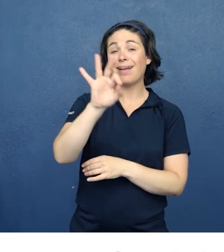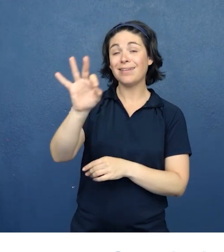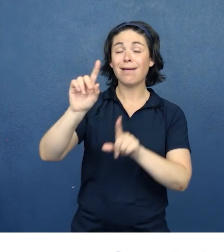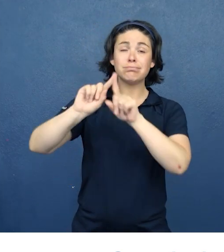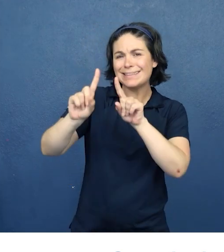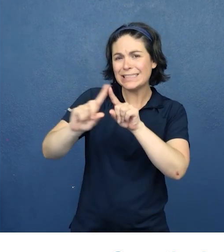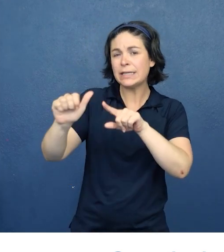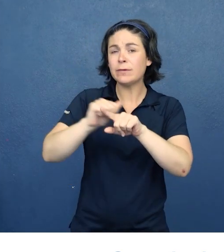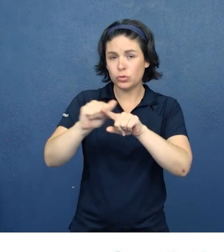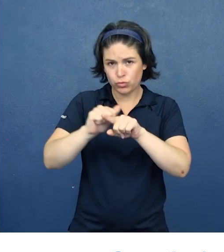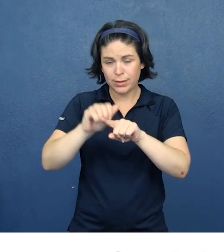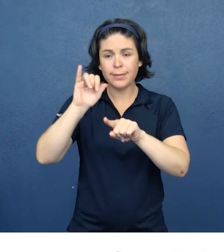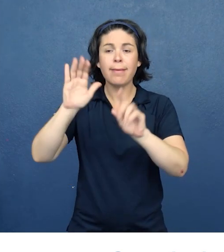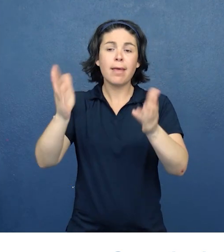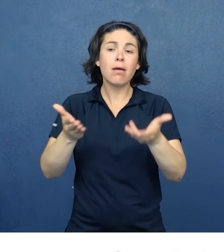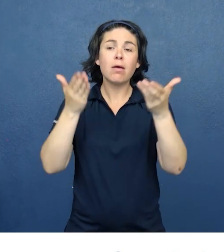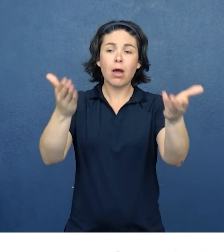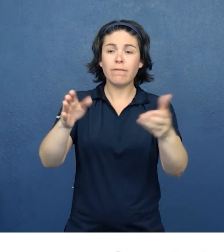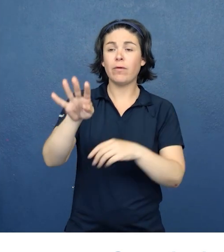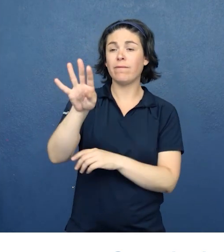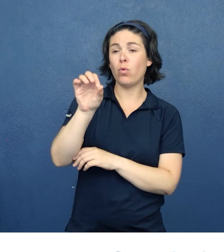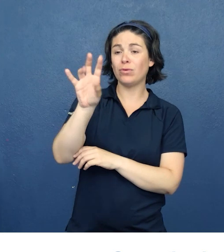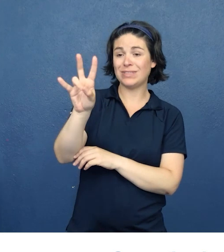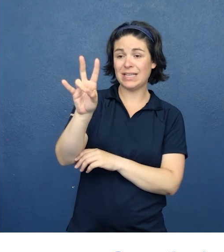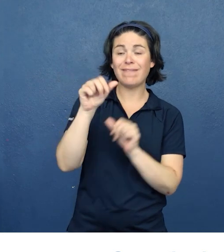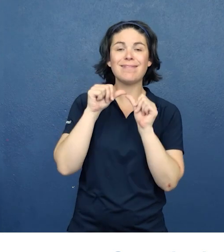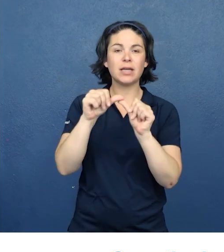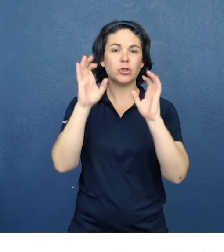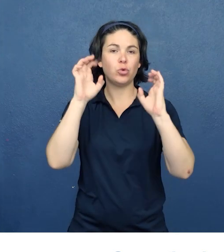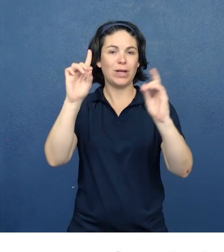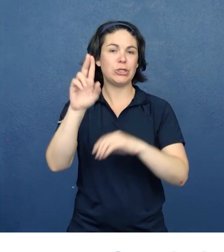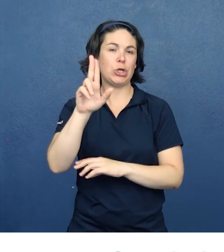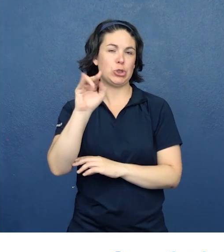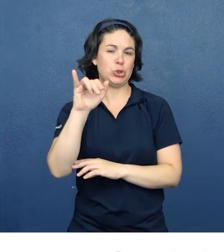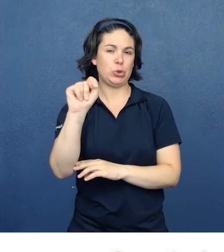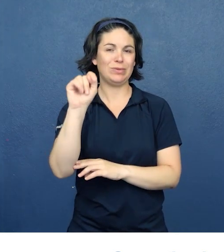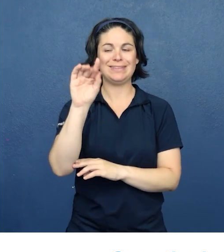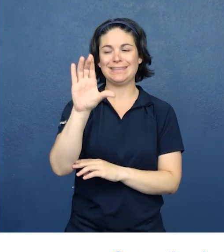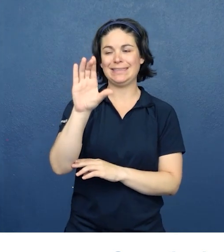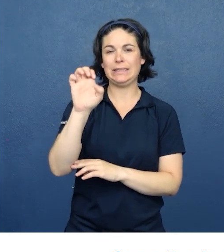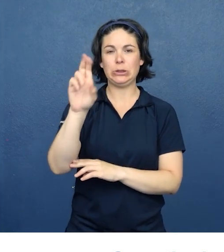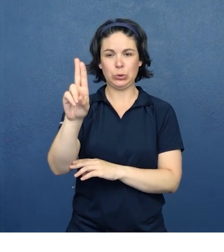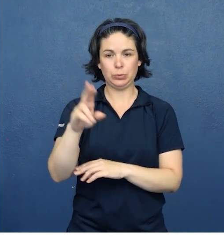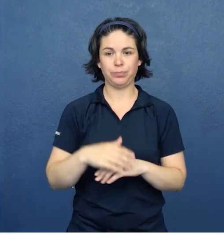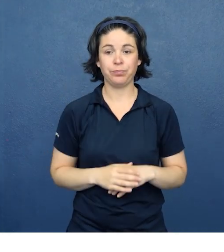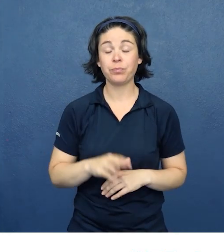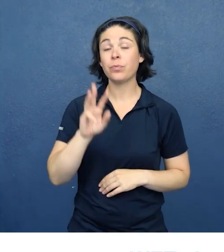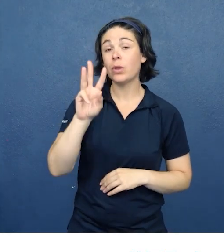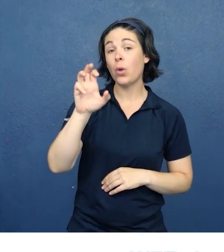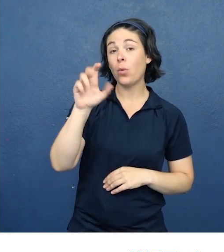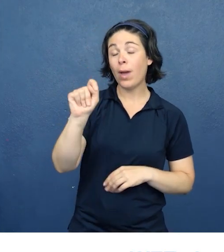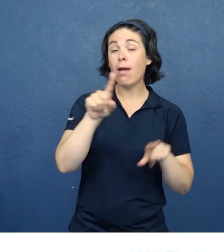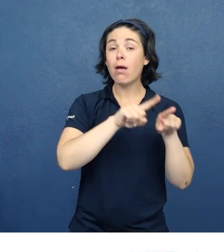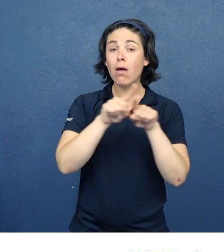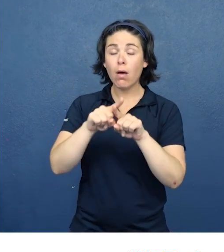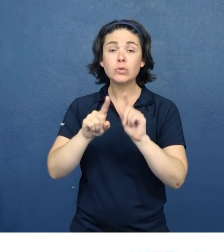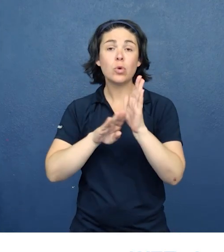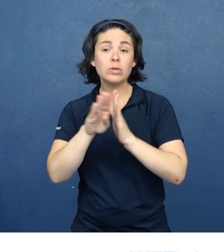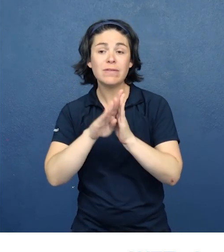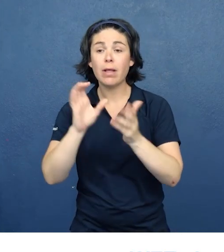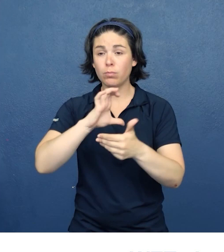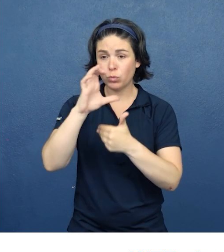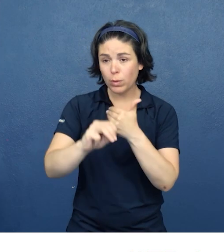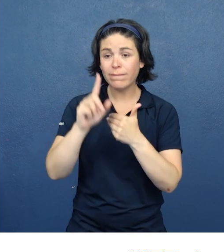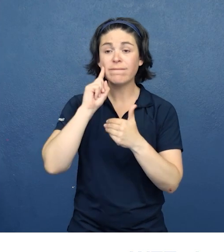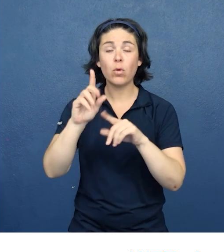total trainings, which offered a total of 407 continuing education units. WET also developed curriculums